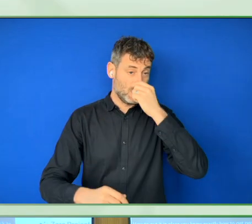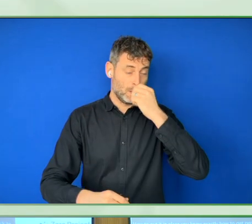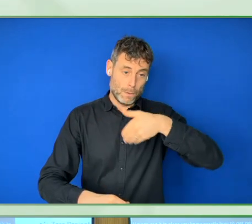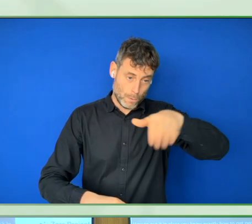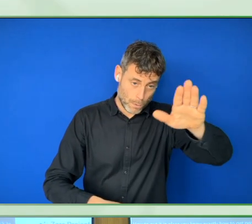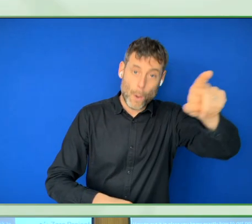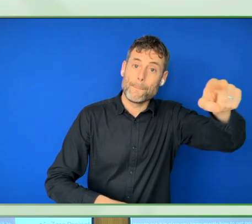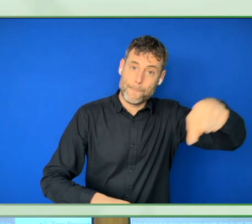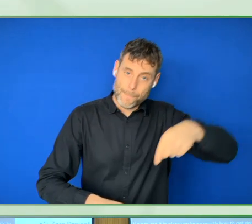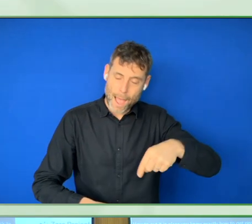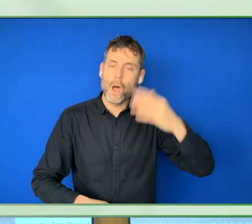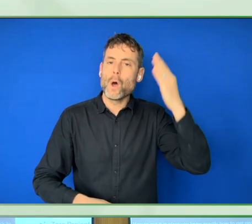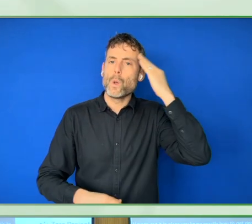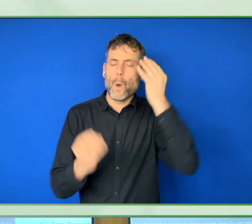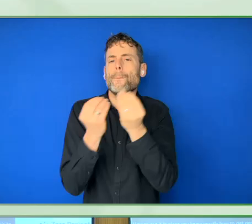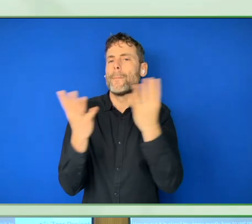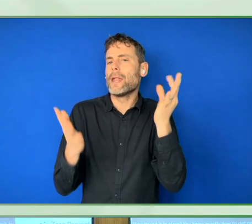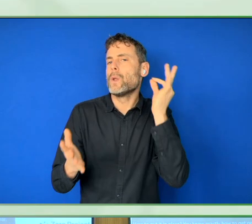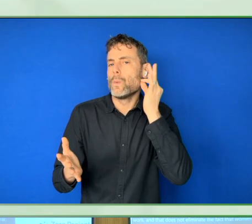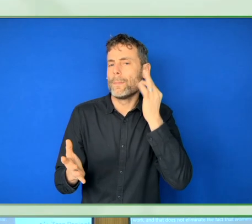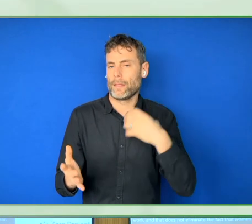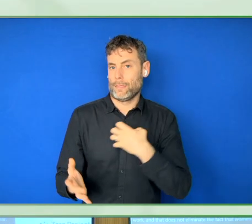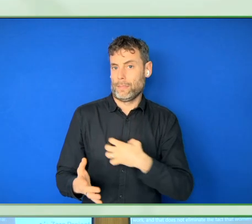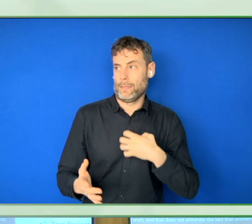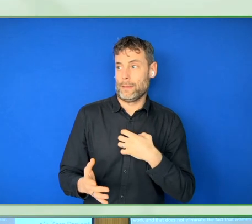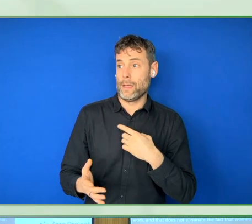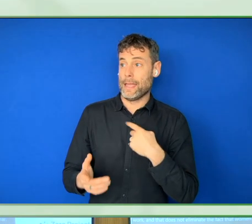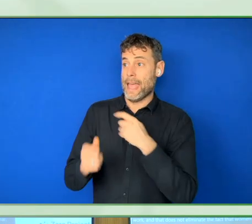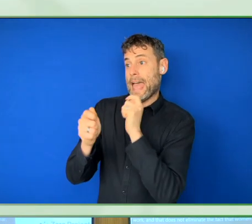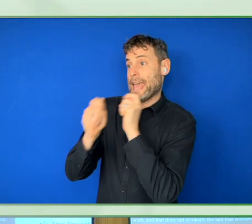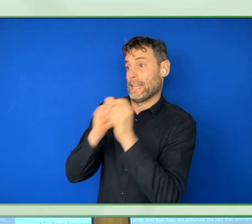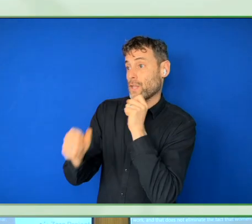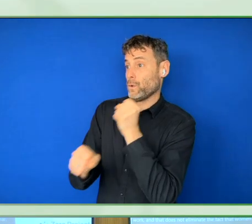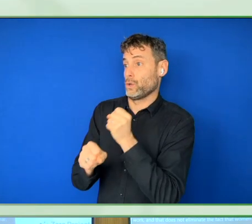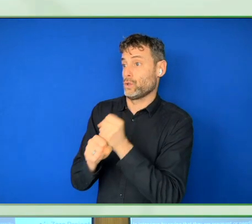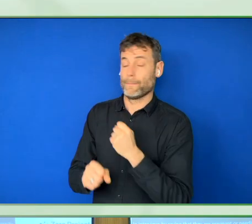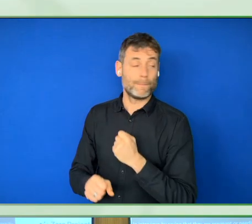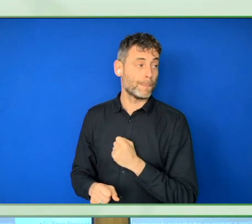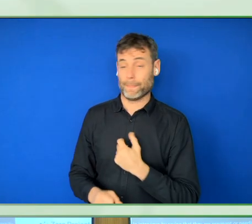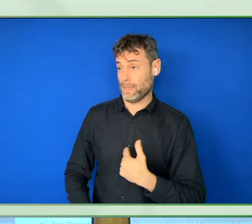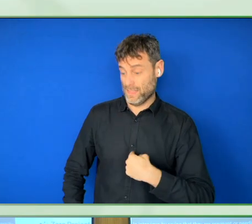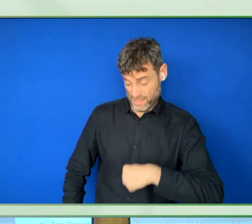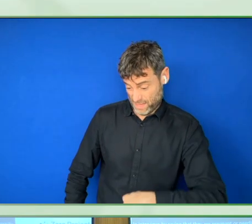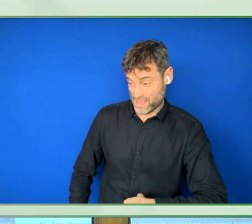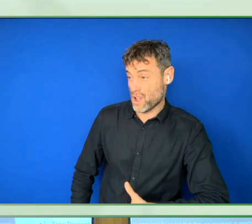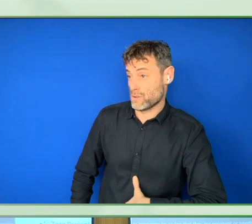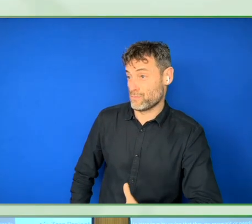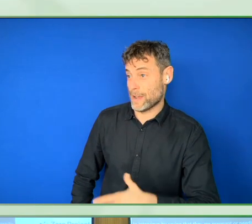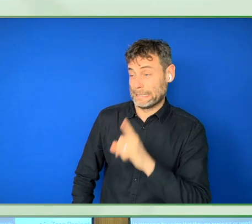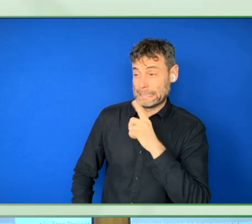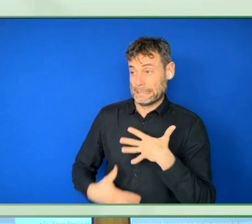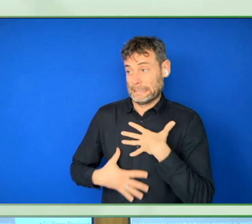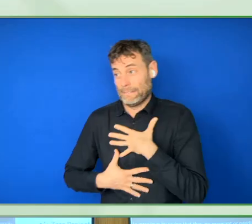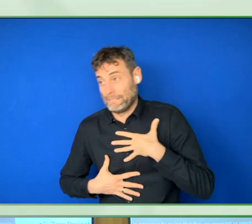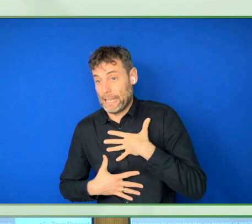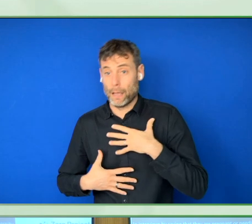fear, in interviews by saying that they are pregnant or needing maternity leave. I do not want to diminish that conversation either,